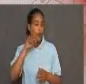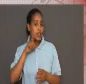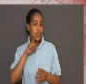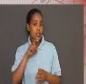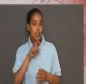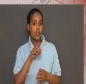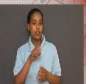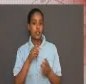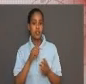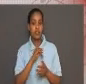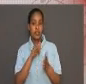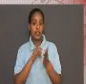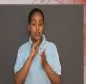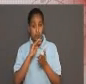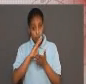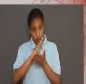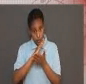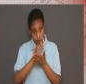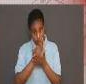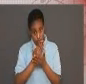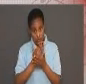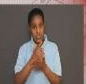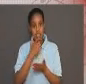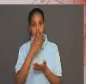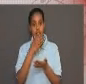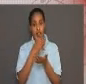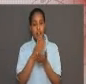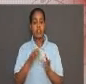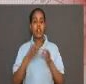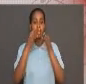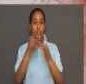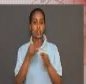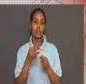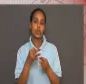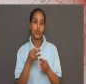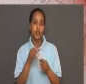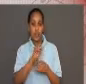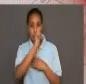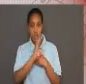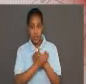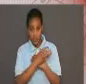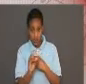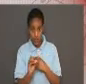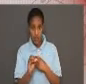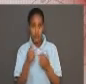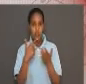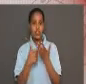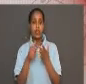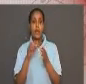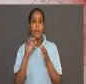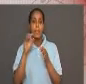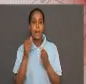thermoplastic that is between its glass transition temperature and its melting